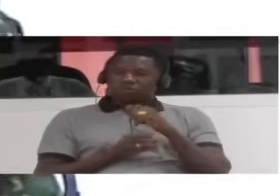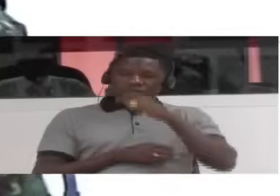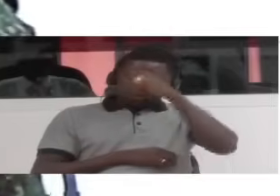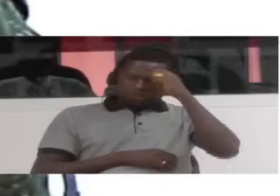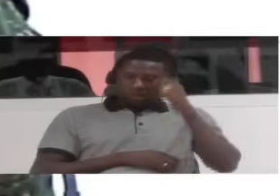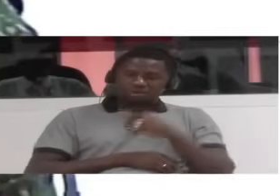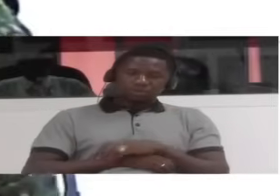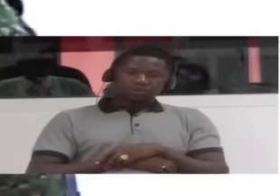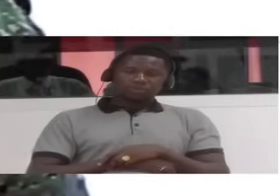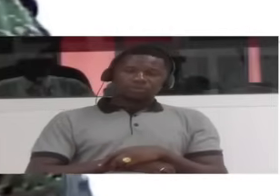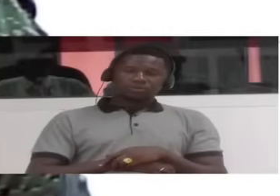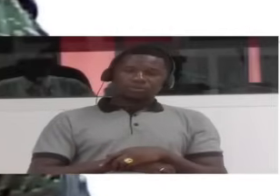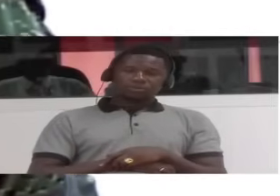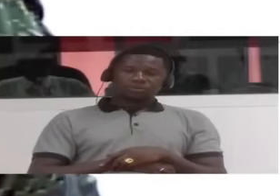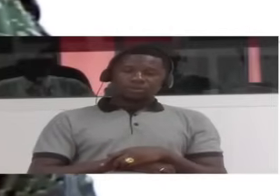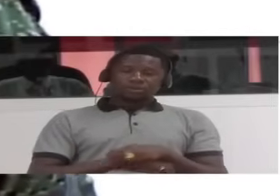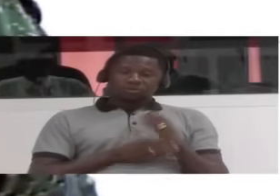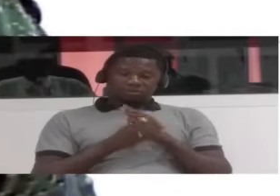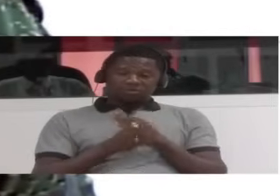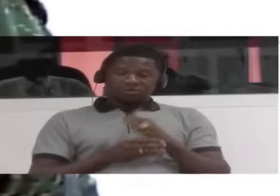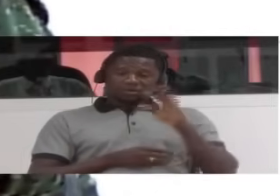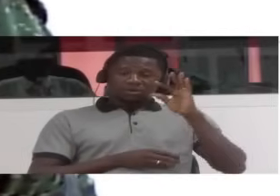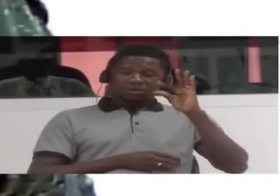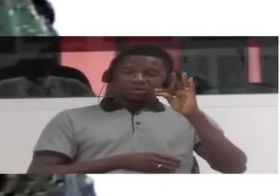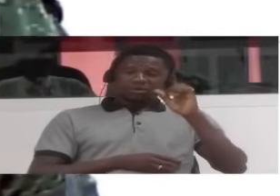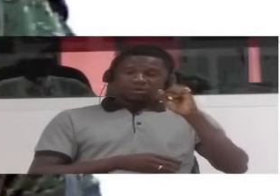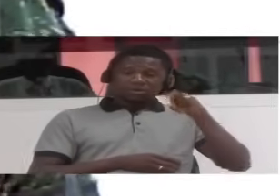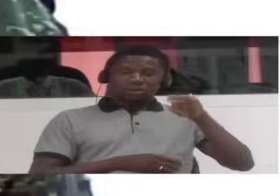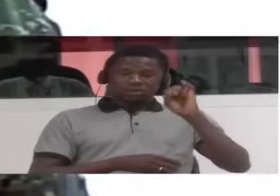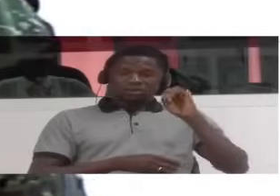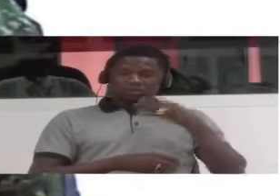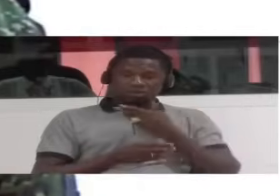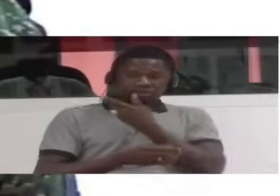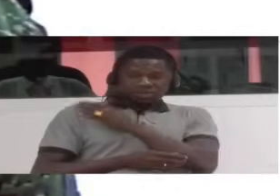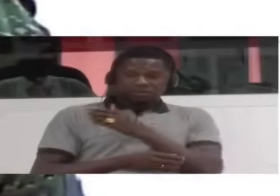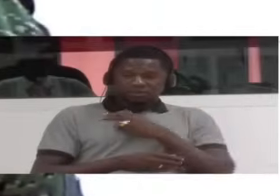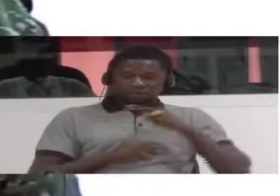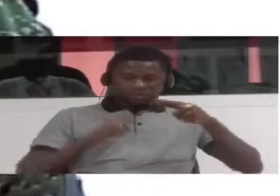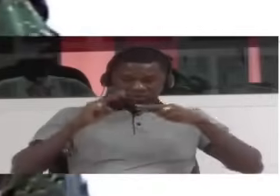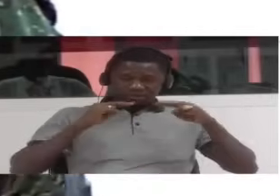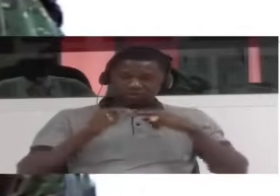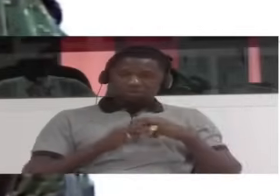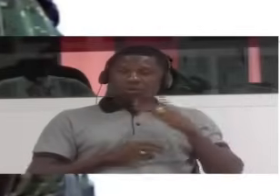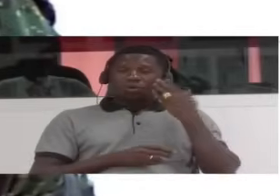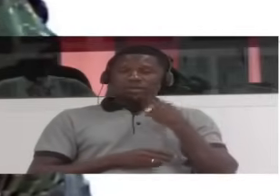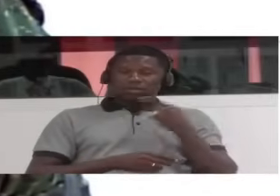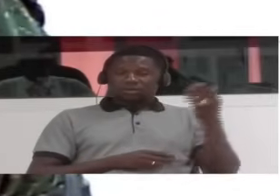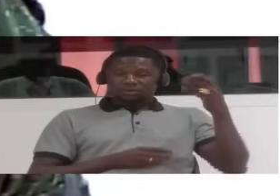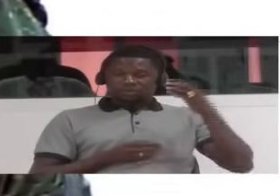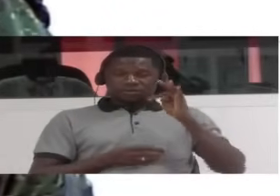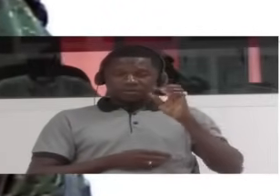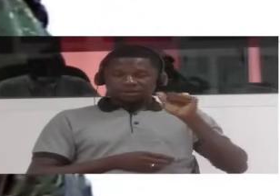Before Tony Catoni was leaving these restaurants, when Francisco was coming, he came with two bottles of poisons